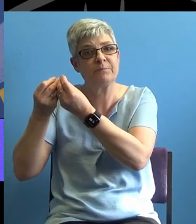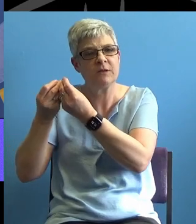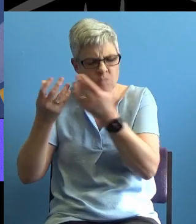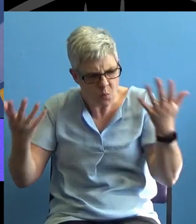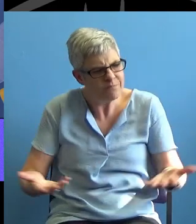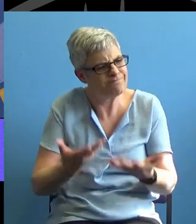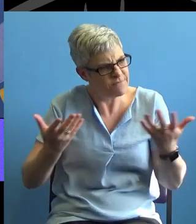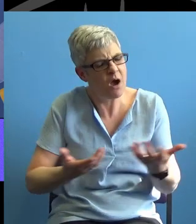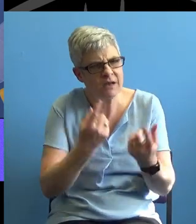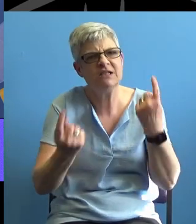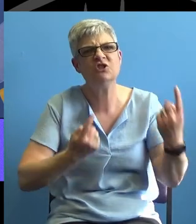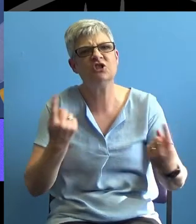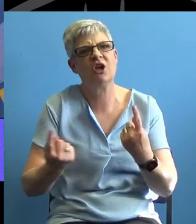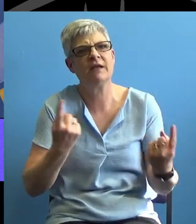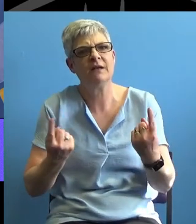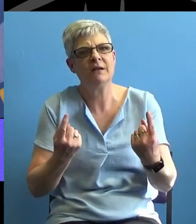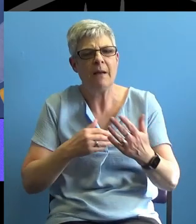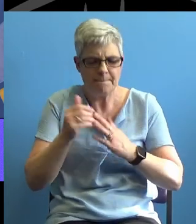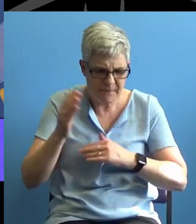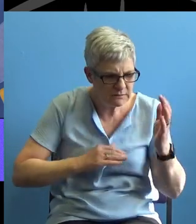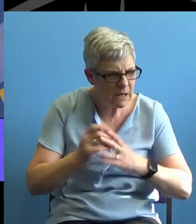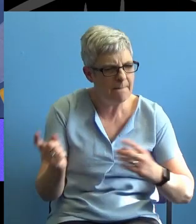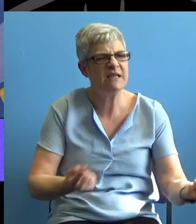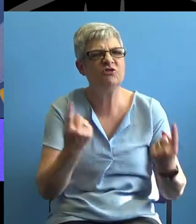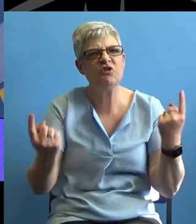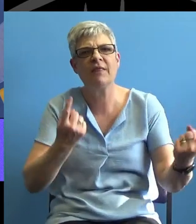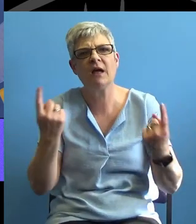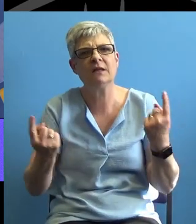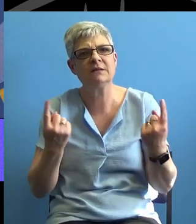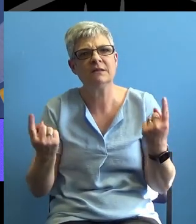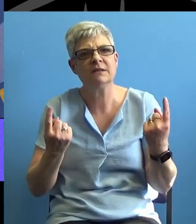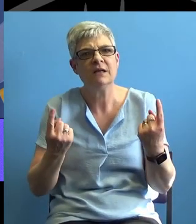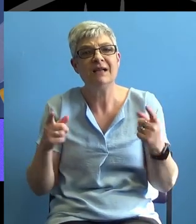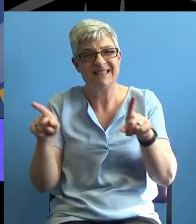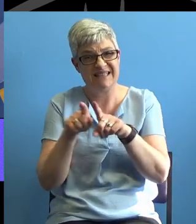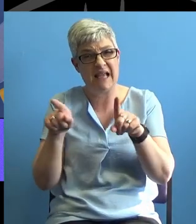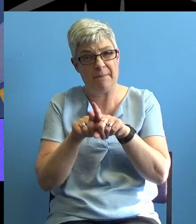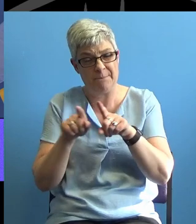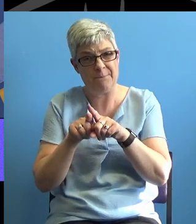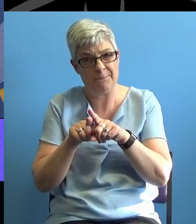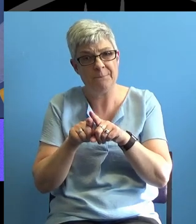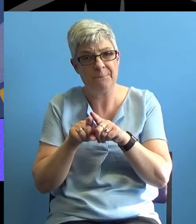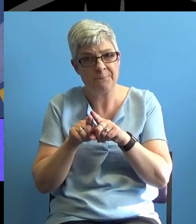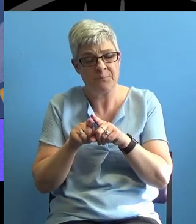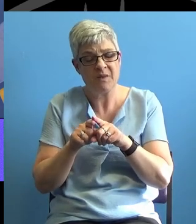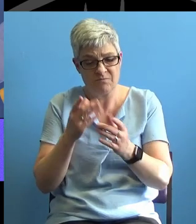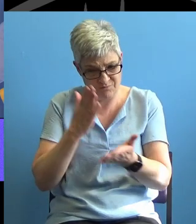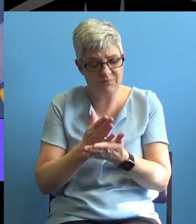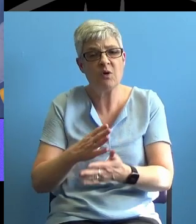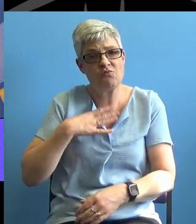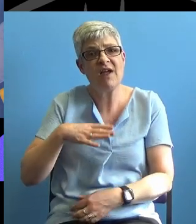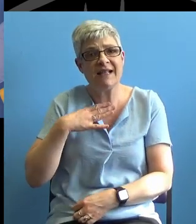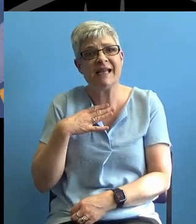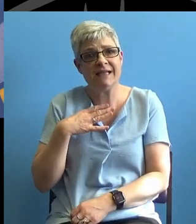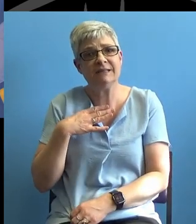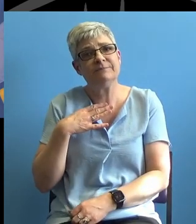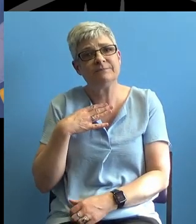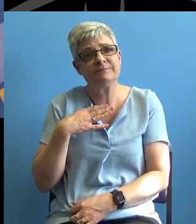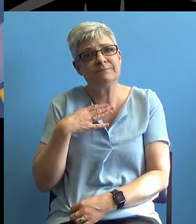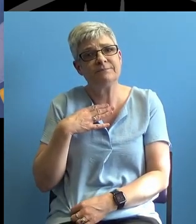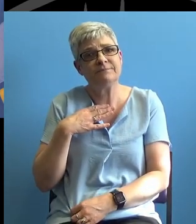Therefore, encourage one another and build each other up, just as in fact you are doing.